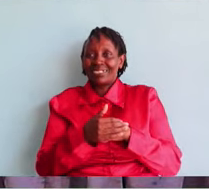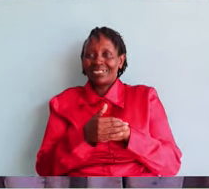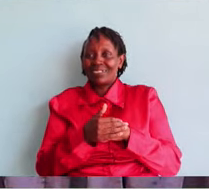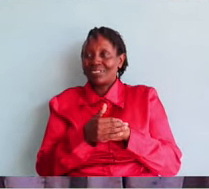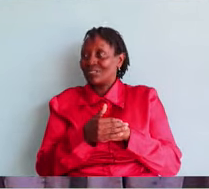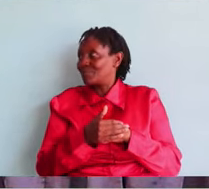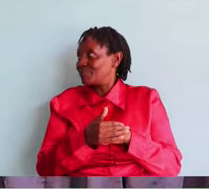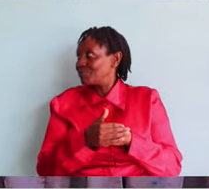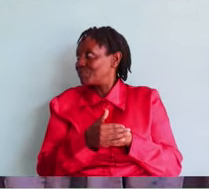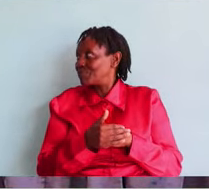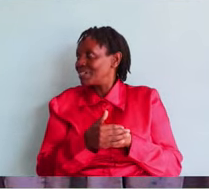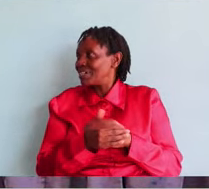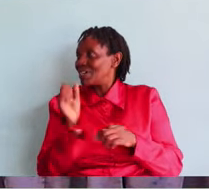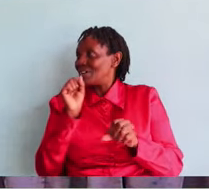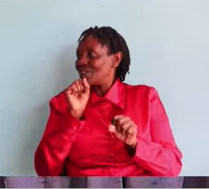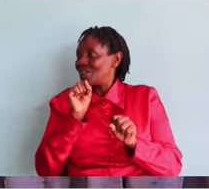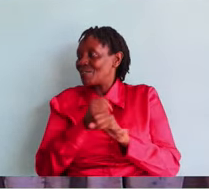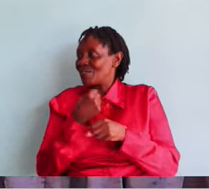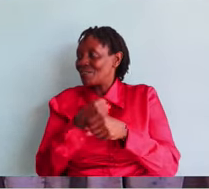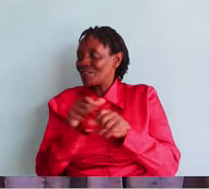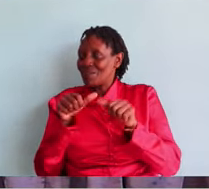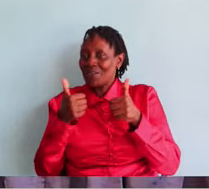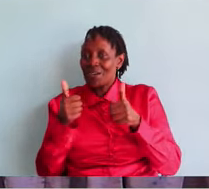I think we are not doing very well there.